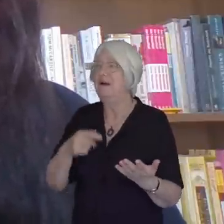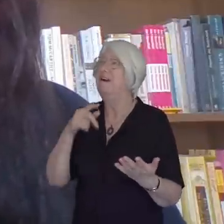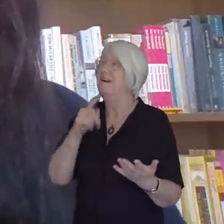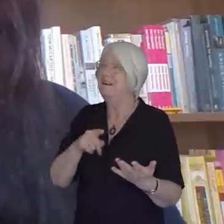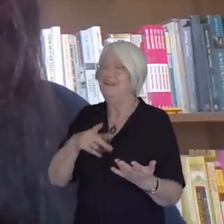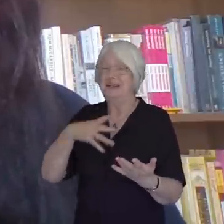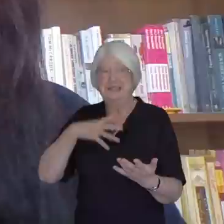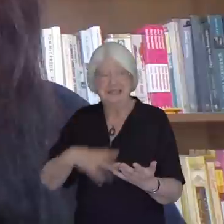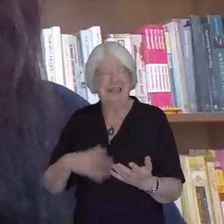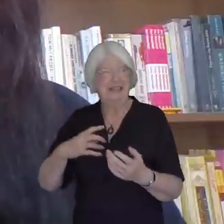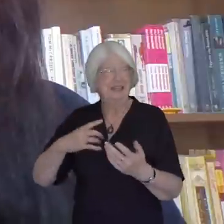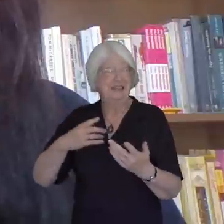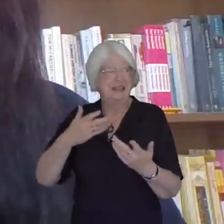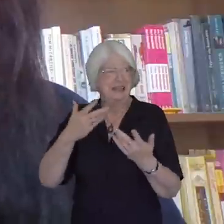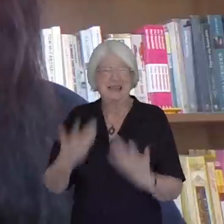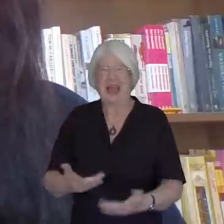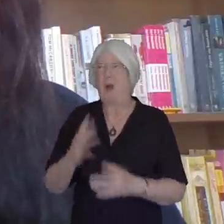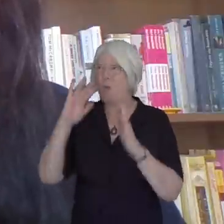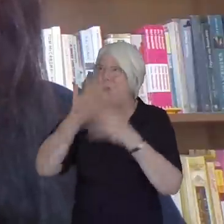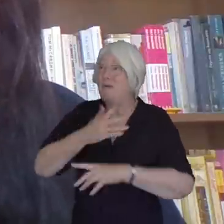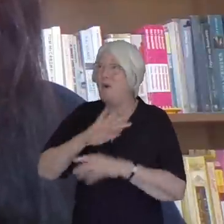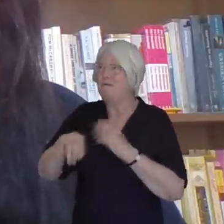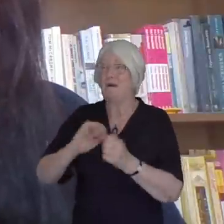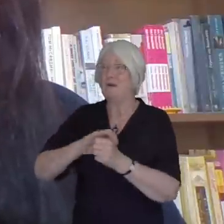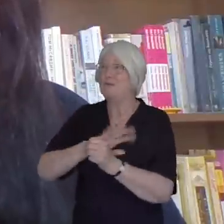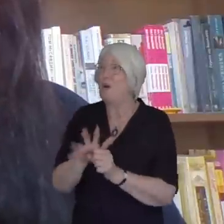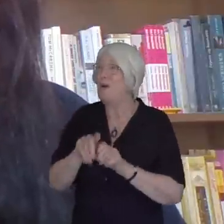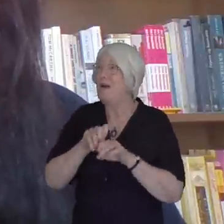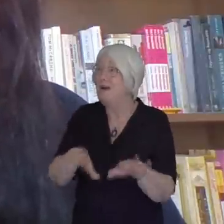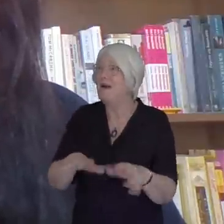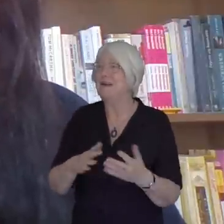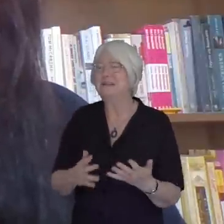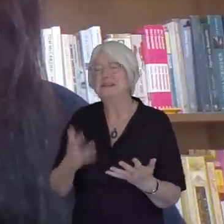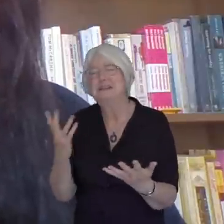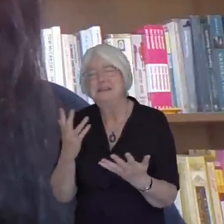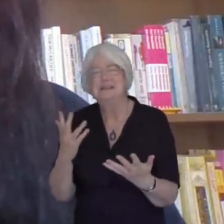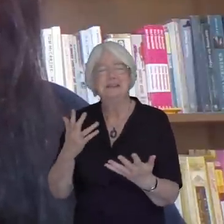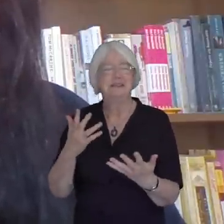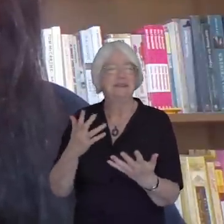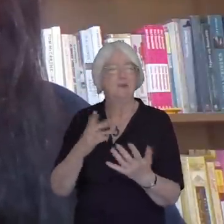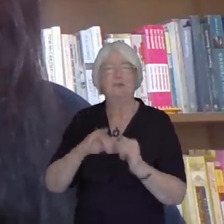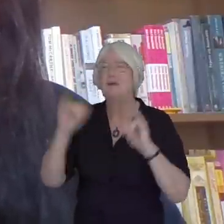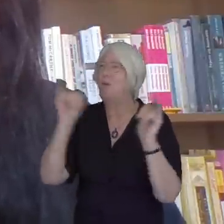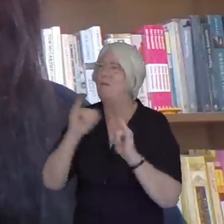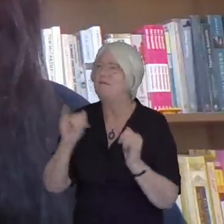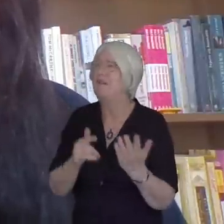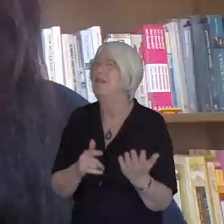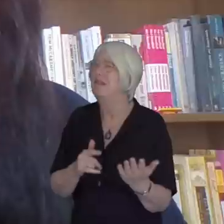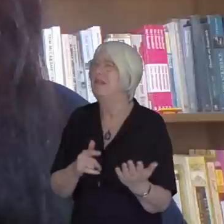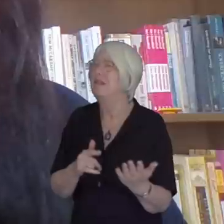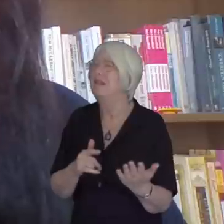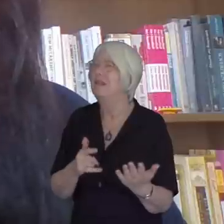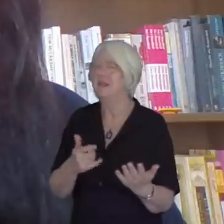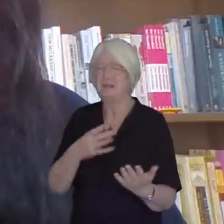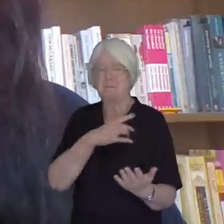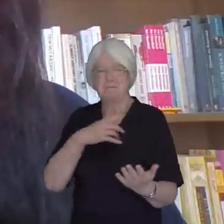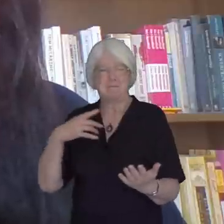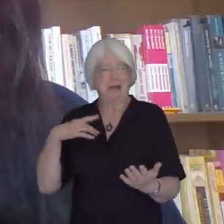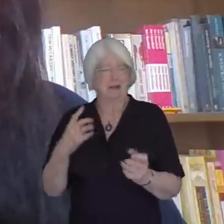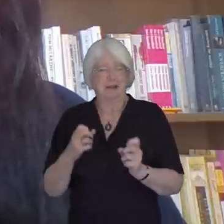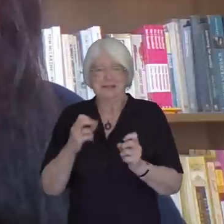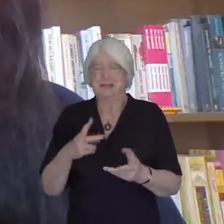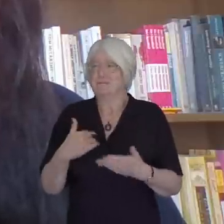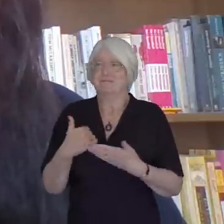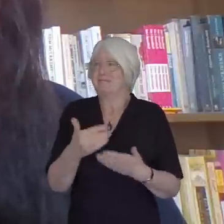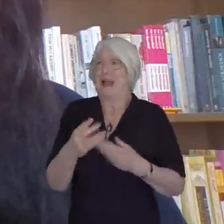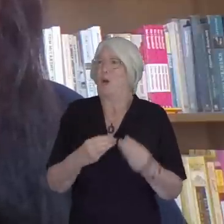up in poorer countries, it will put a massive strain on already fragile health systems. This will be catastrophic.